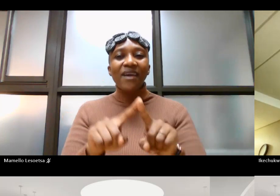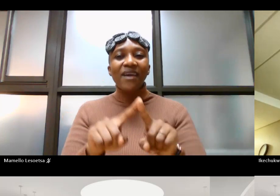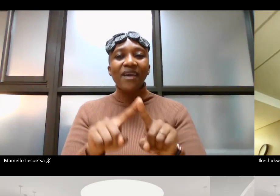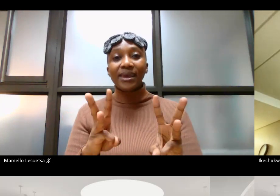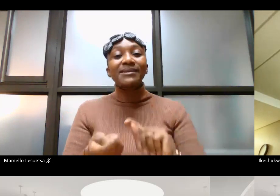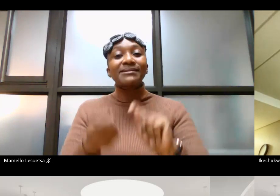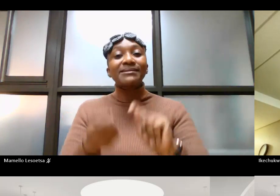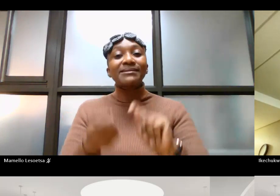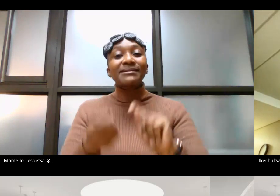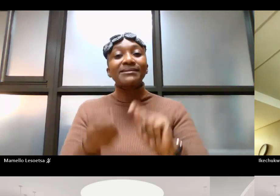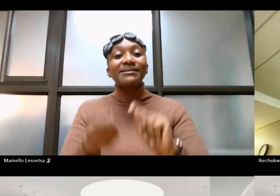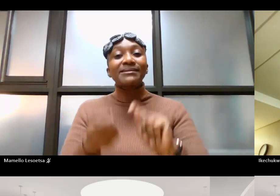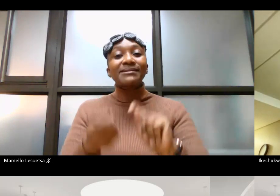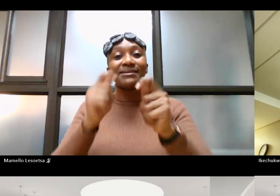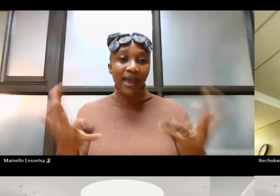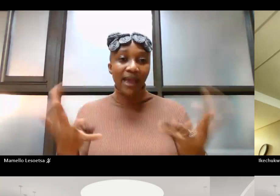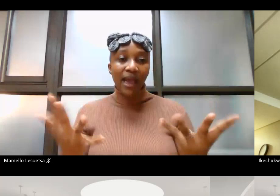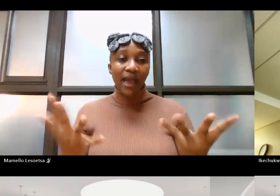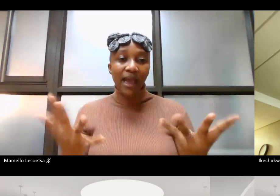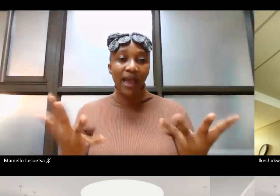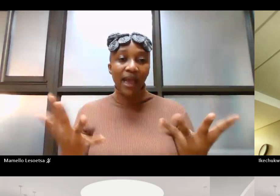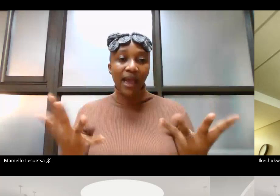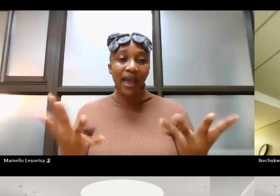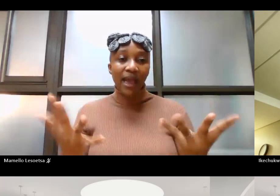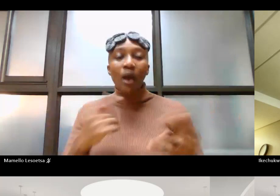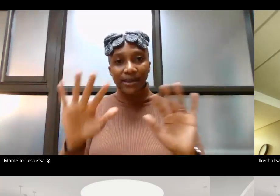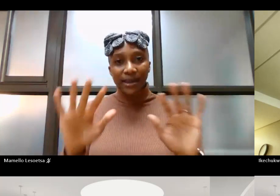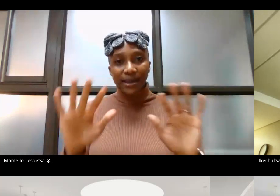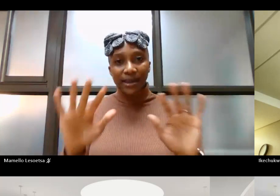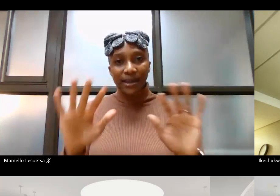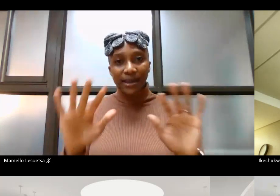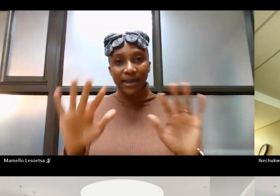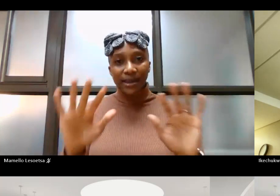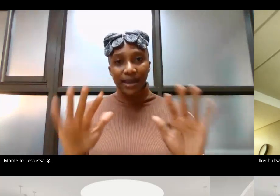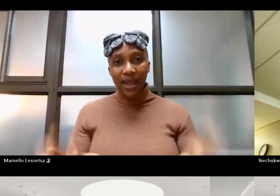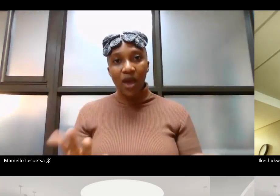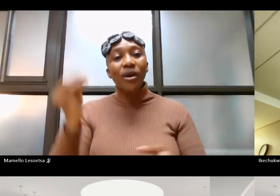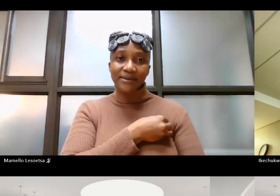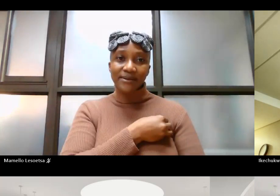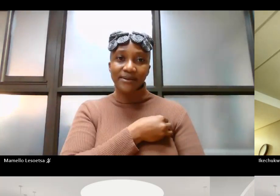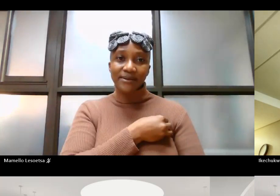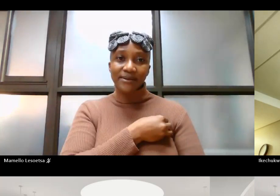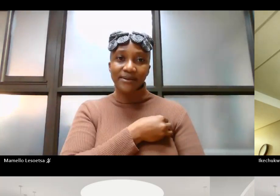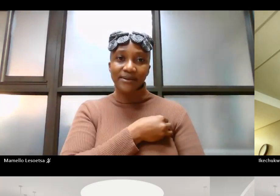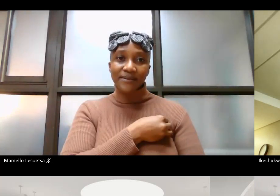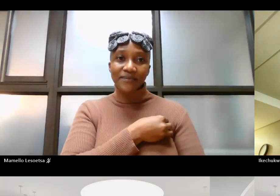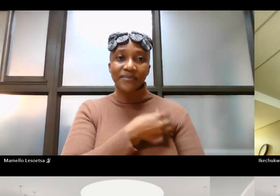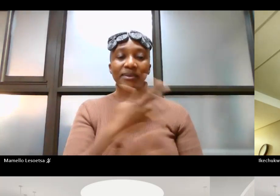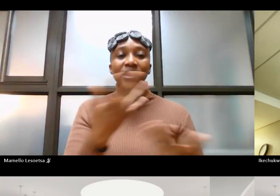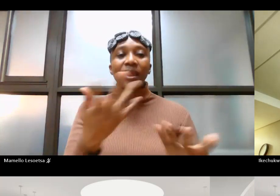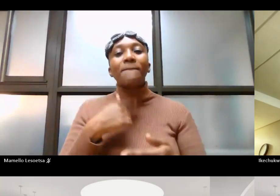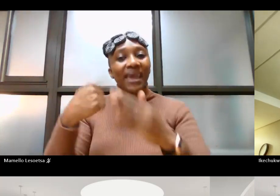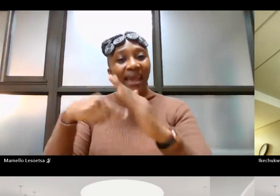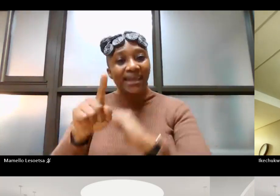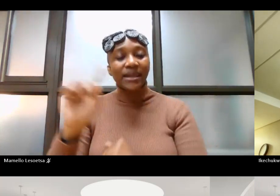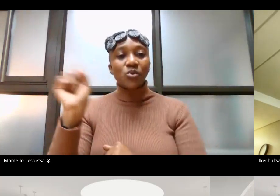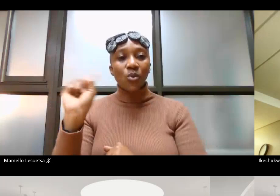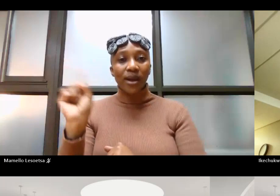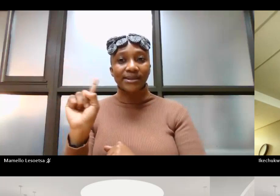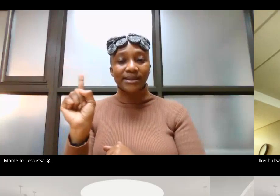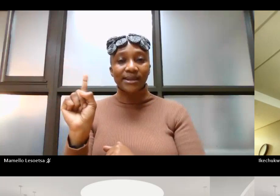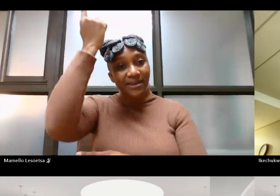how we understand the issue of disability. I attended a Nelson Mandela Day in one